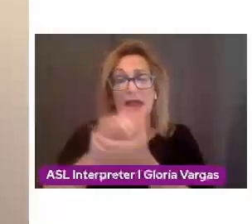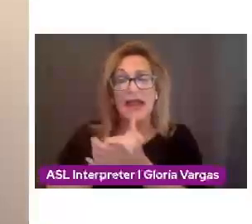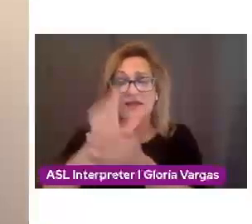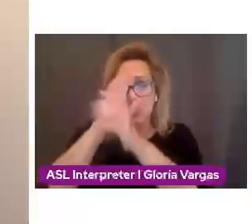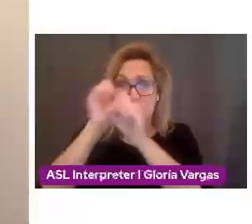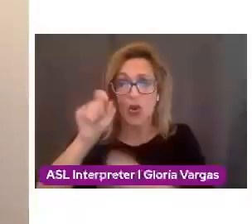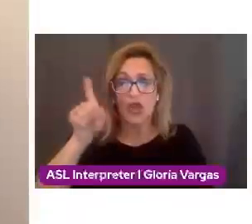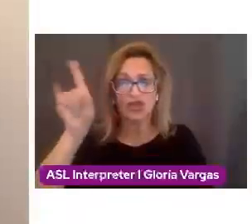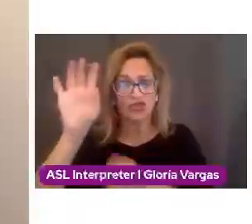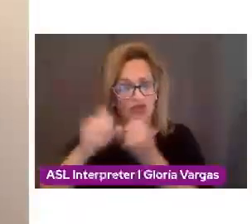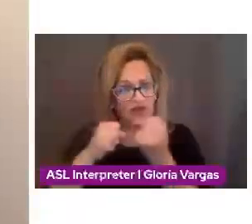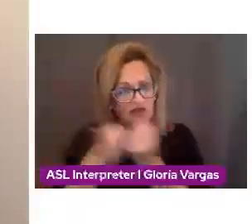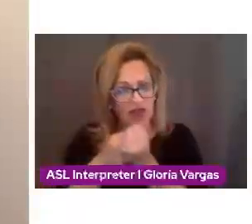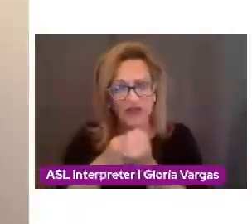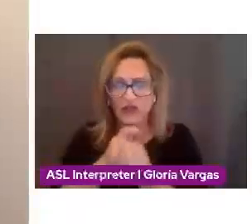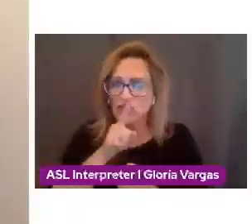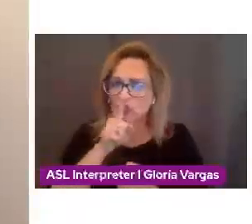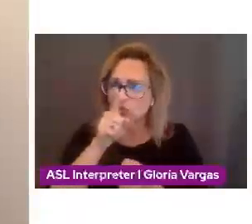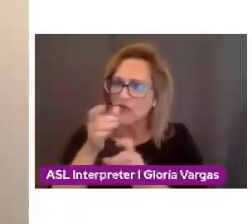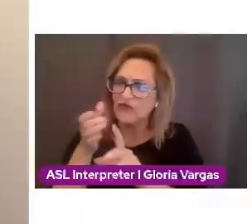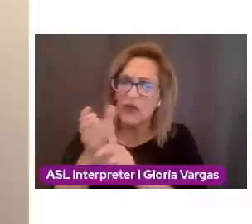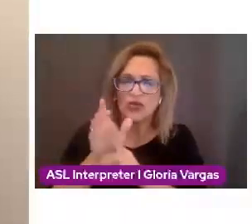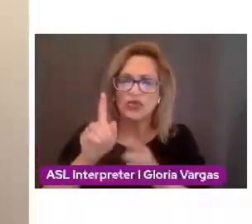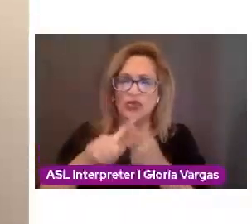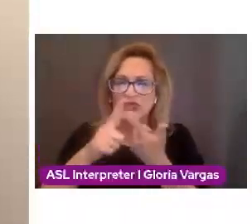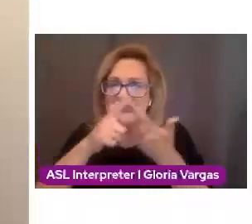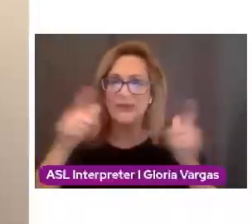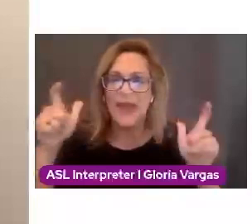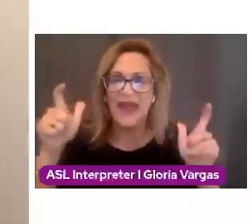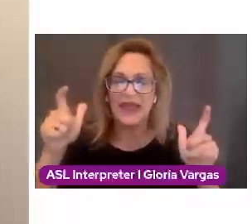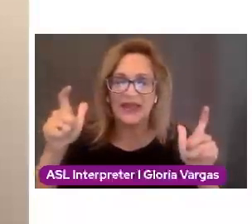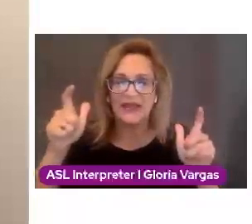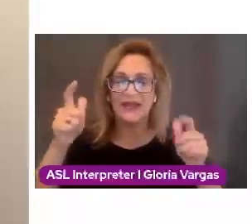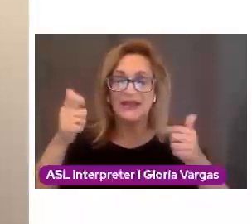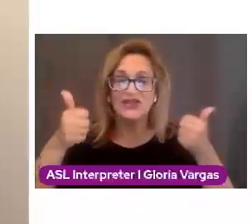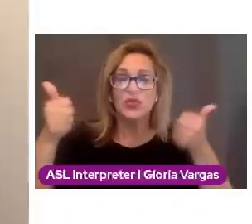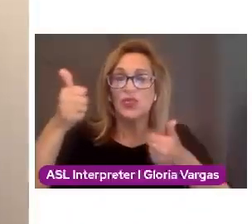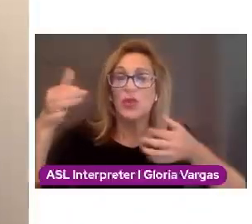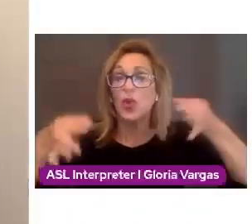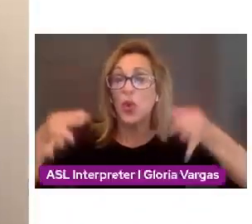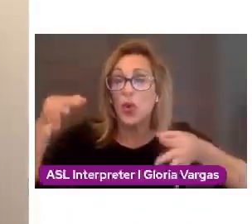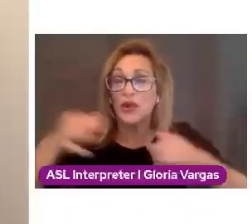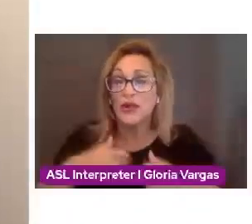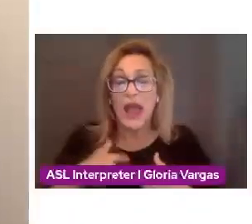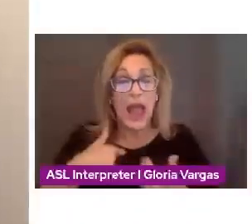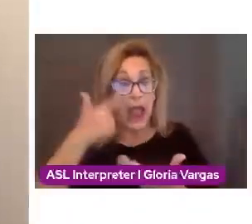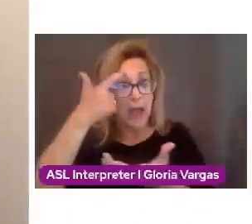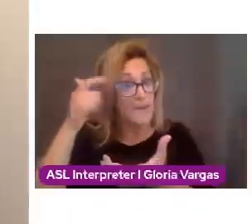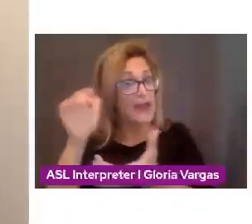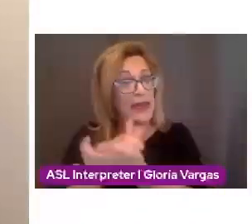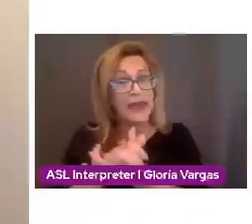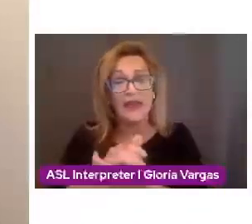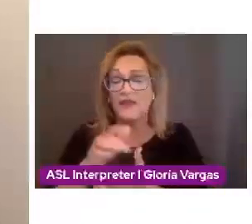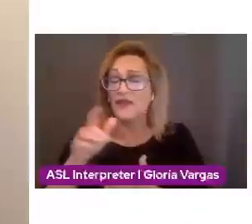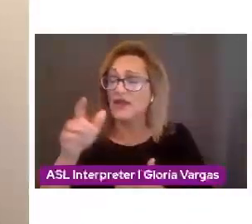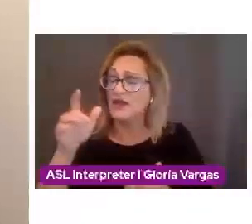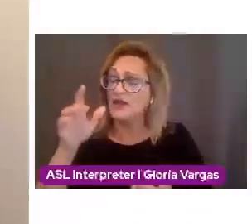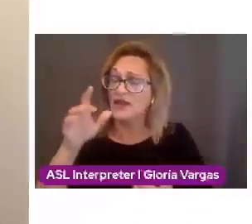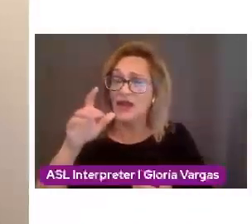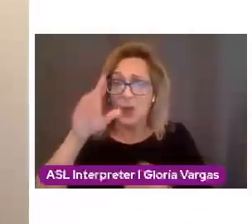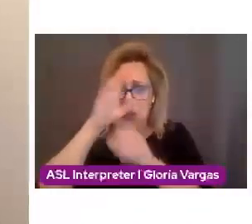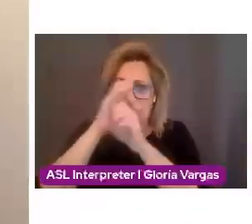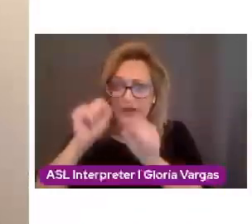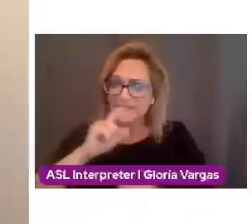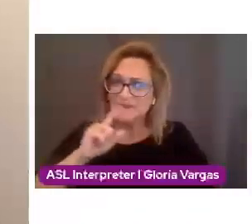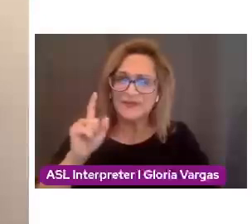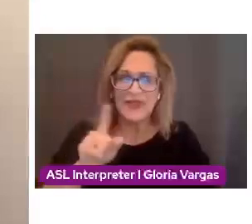favor, forcefully in favor of expanding the Supreme Court. I believe that the president should forcefully come out in favor of